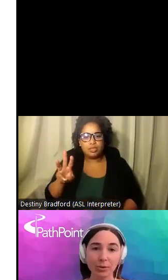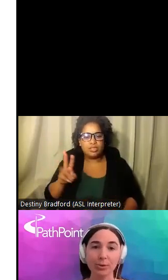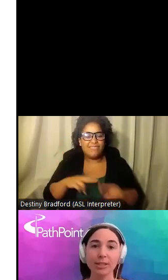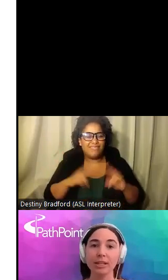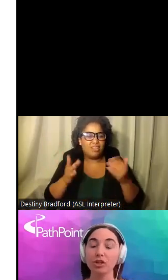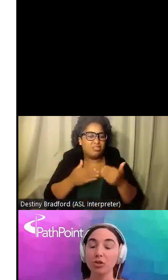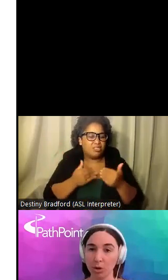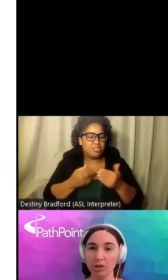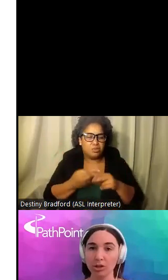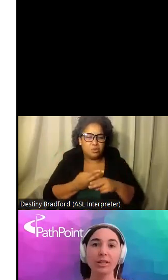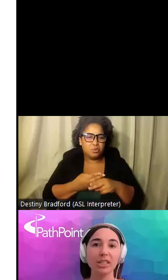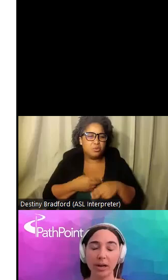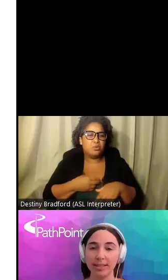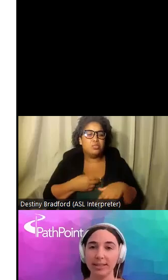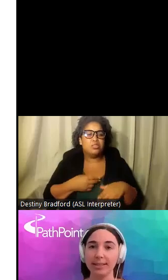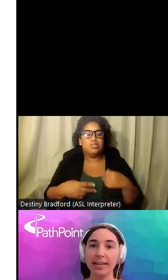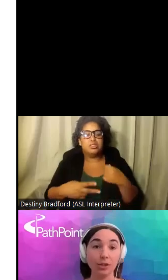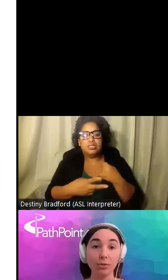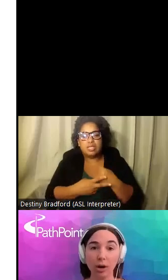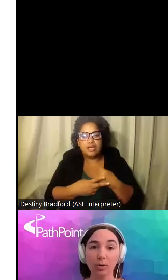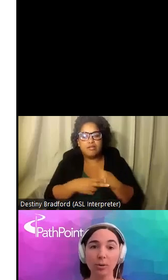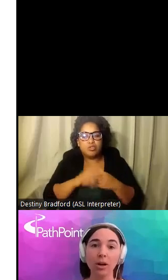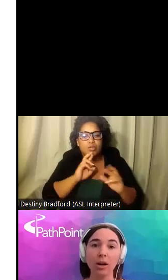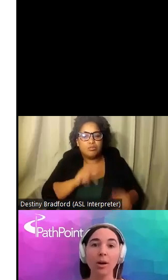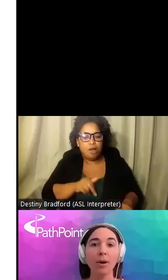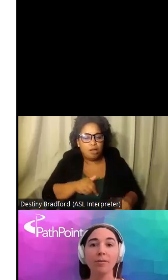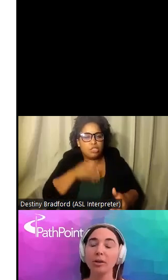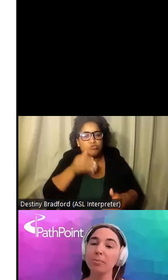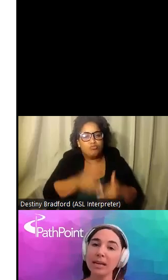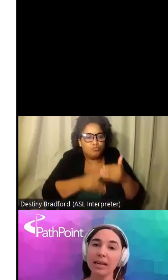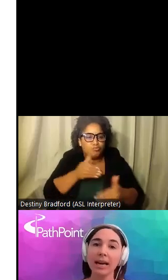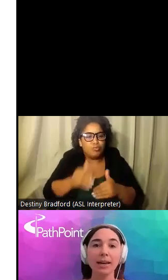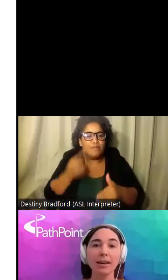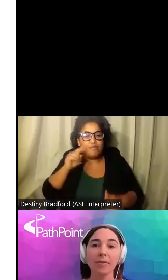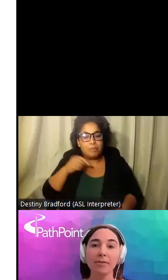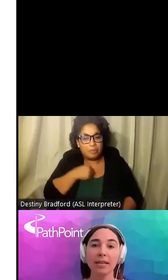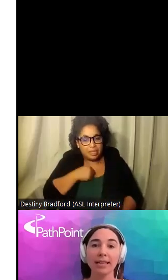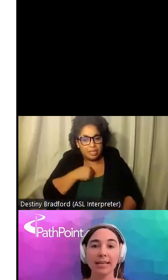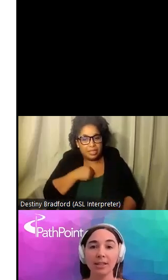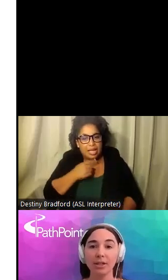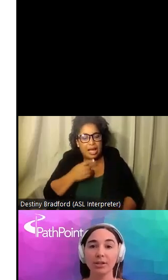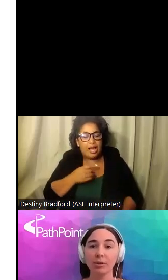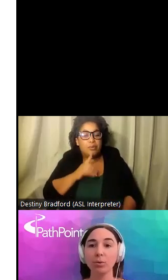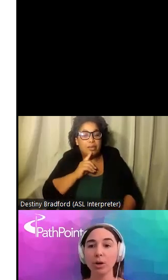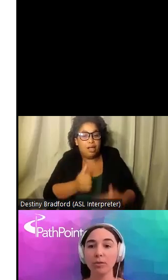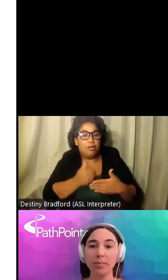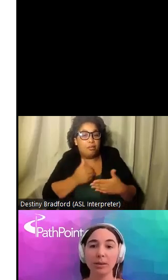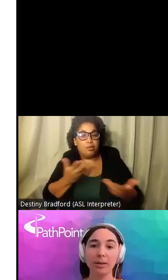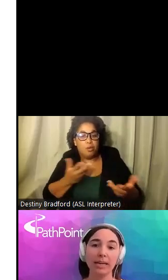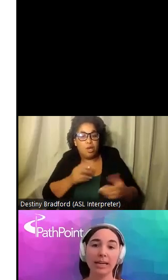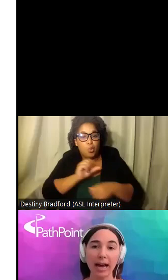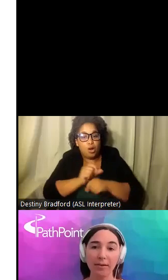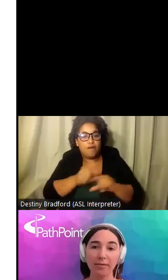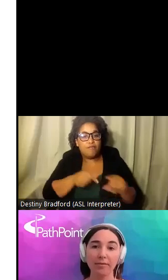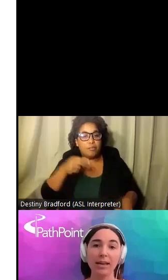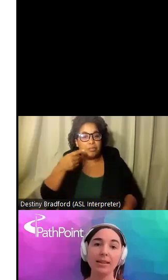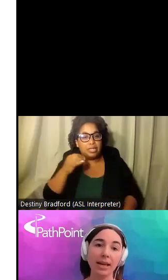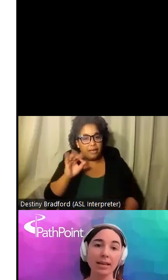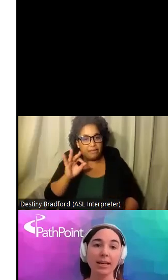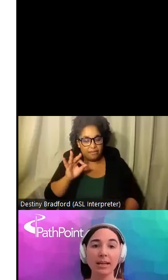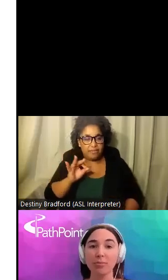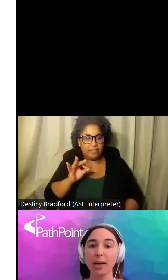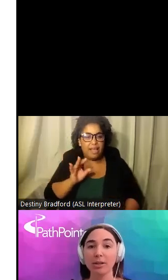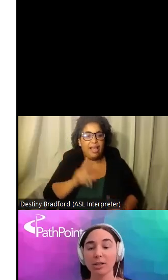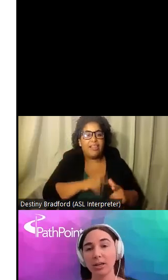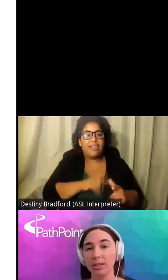to use, and it stores your responses as you go. But for me, I found it easier to work from the PDF and